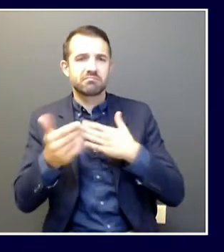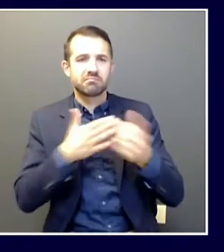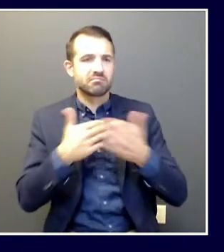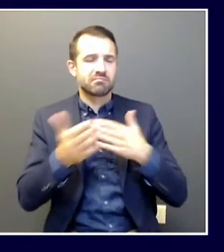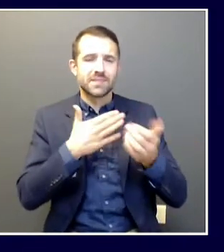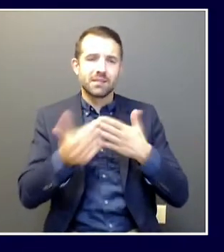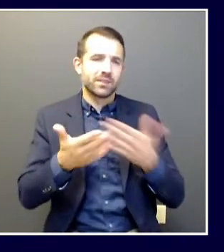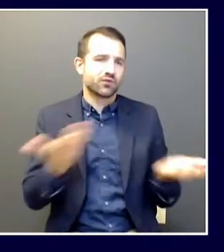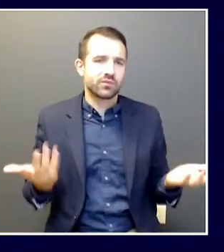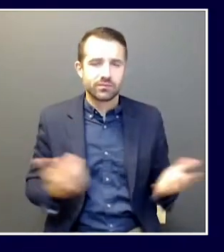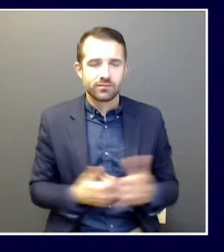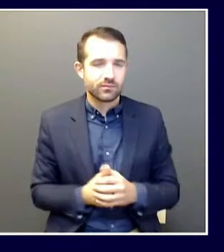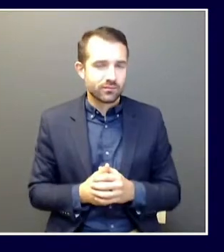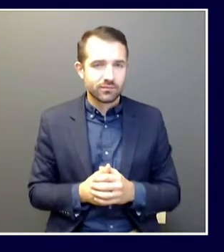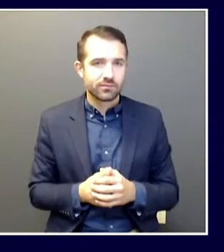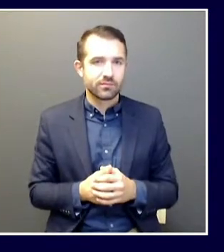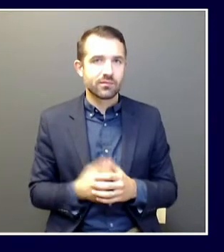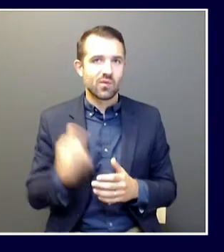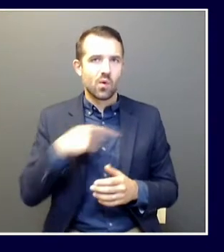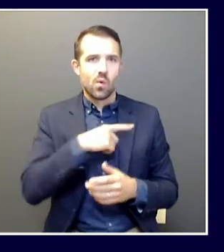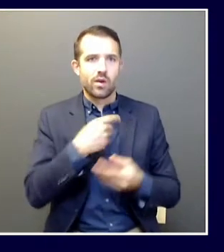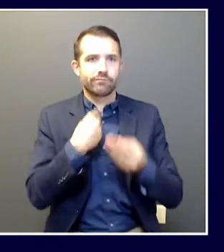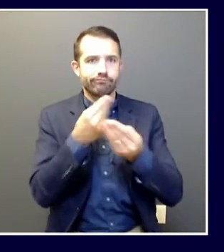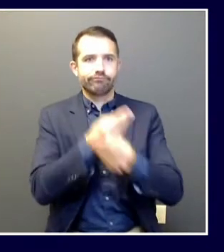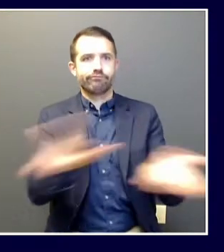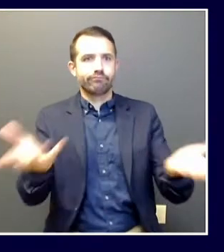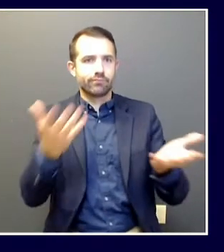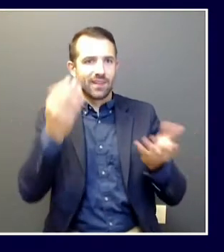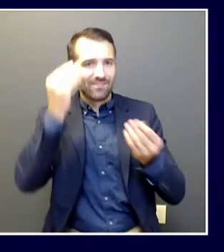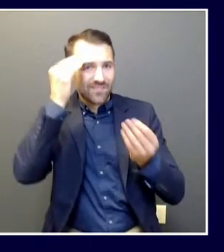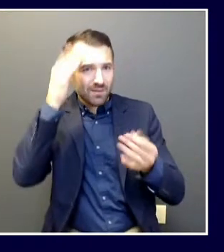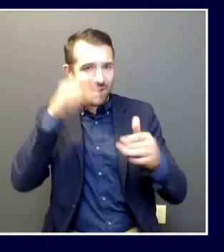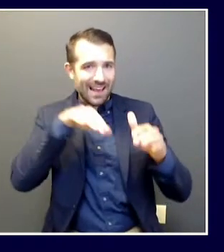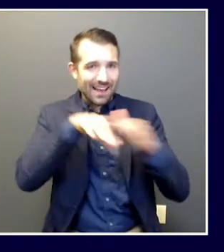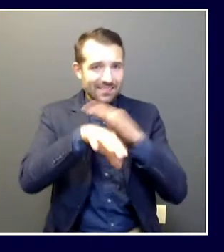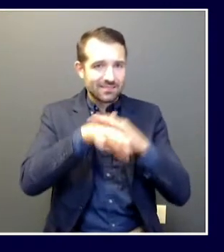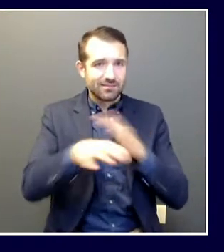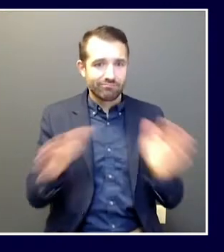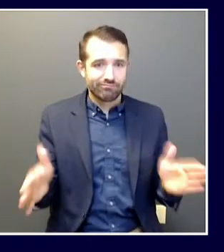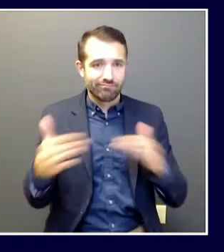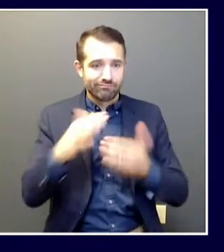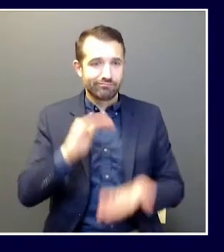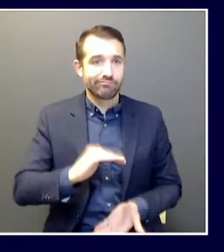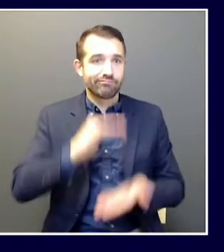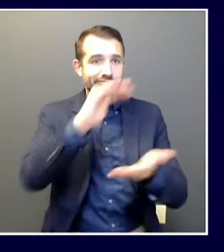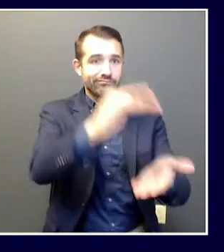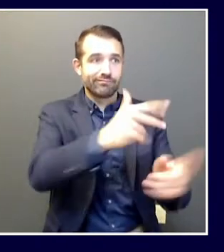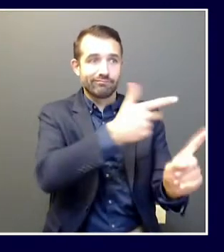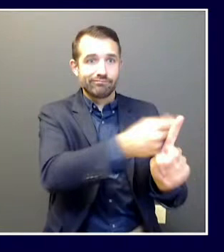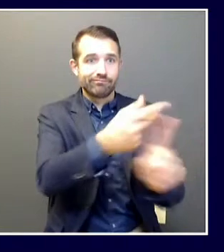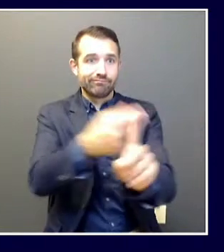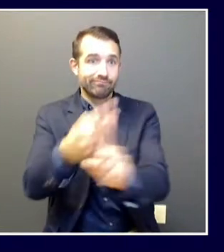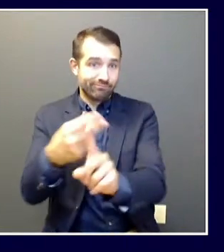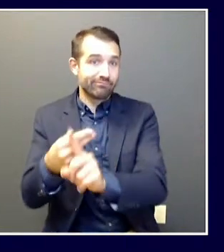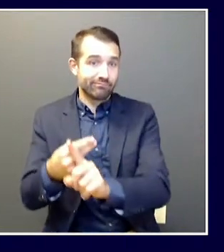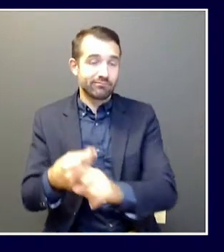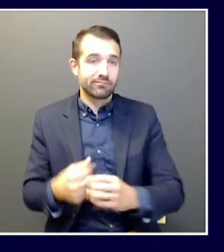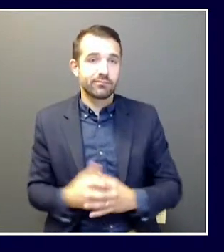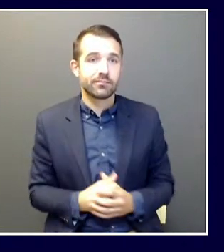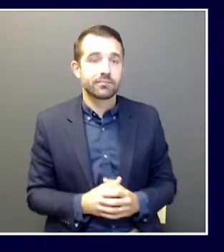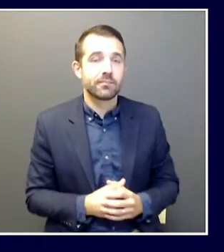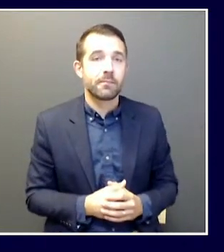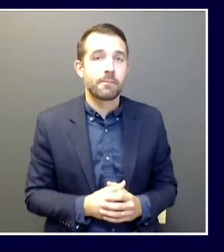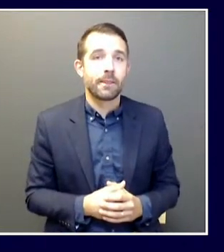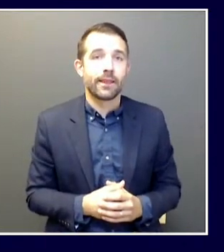the facts they need and then the access. So, for example, making sure that if corrections officers, to say nothing of residents,